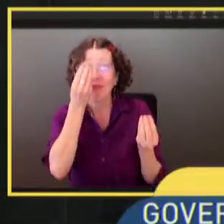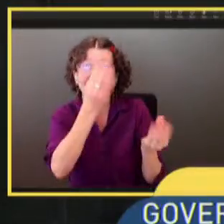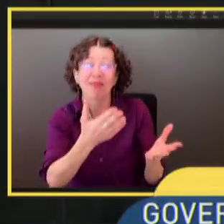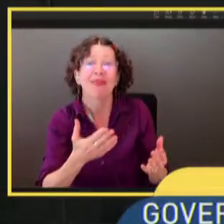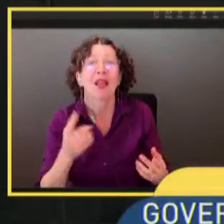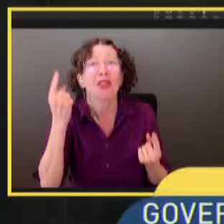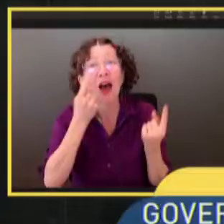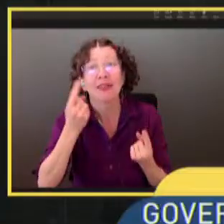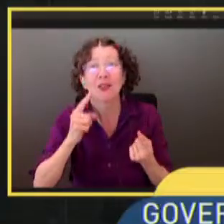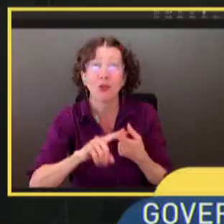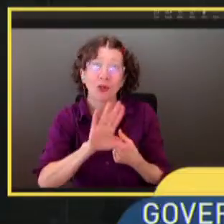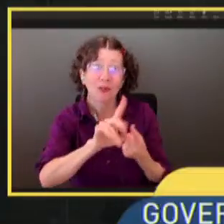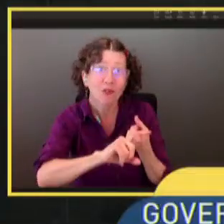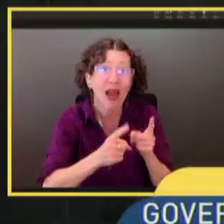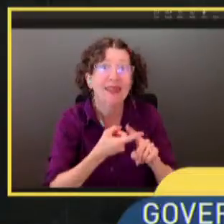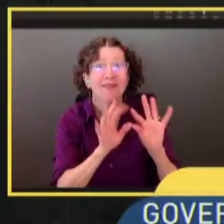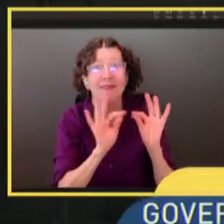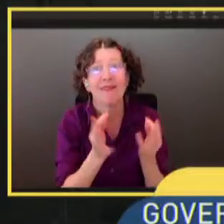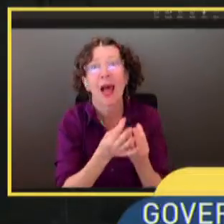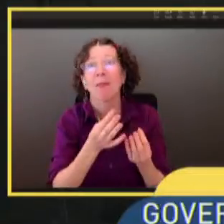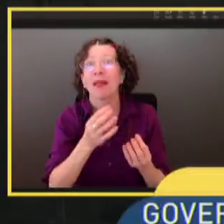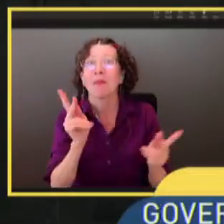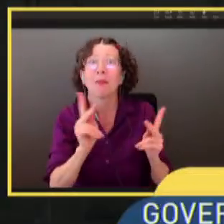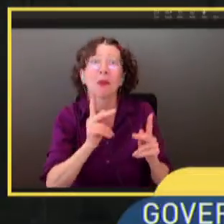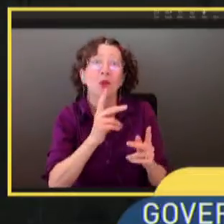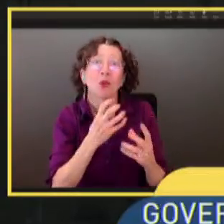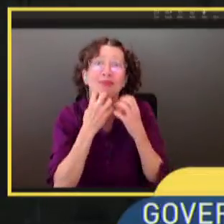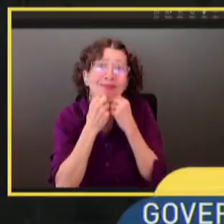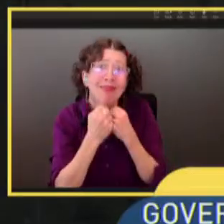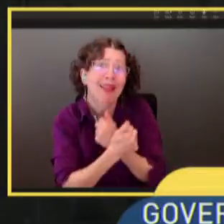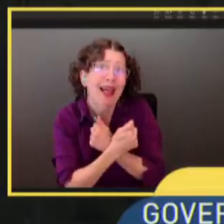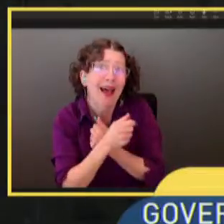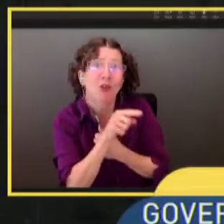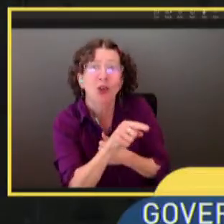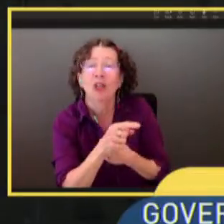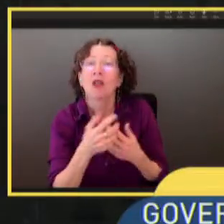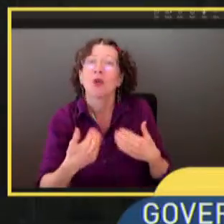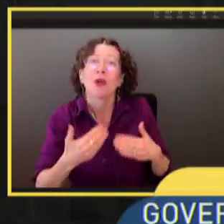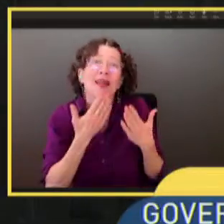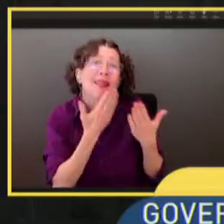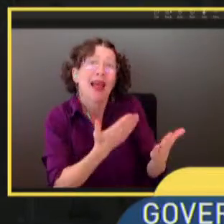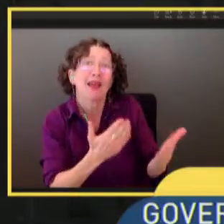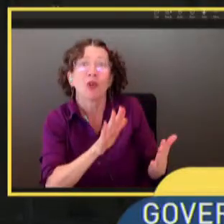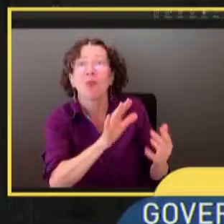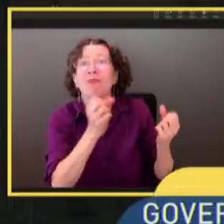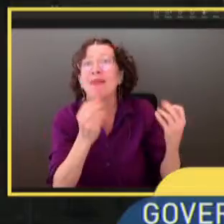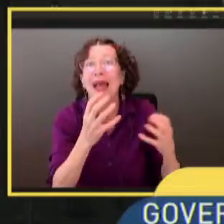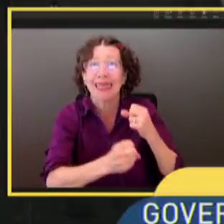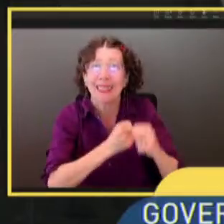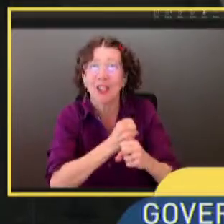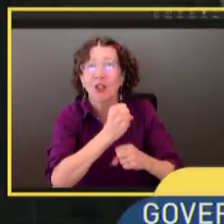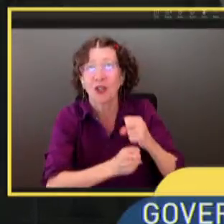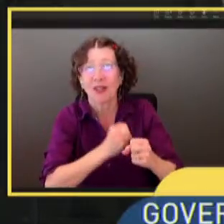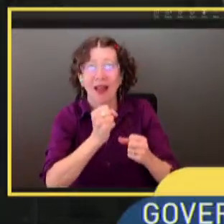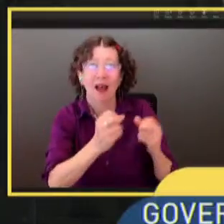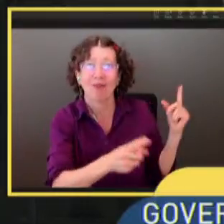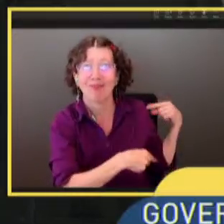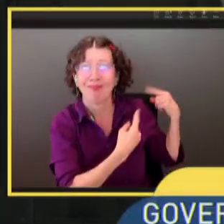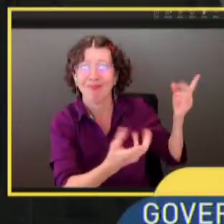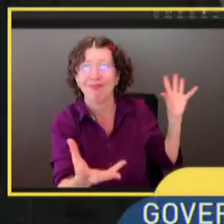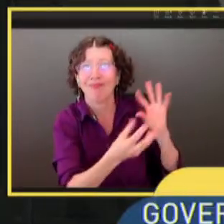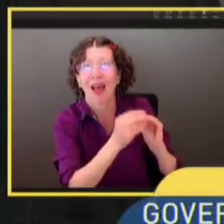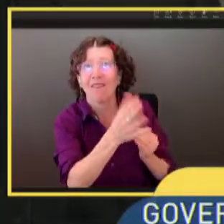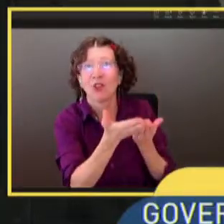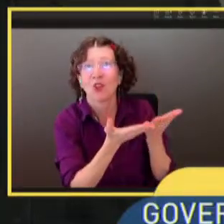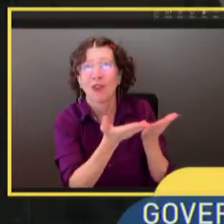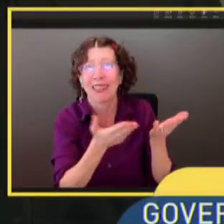so we are extending our thoughts and prayers to her family, to those who knew her and